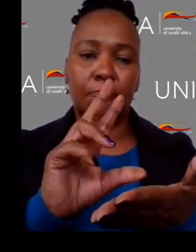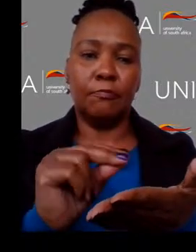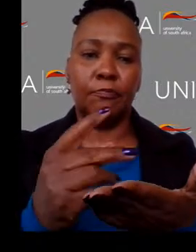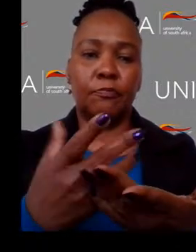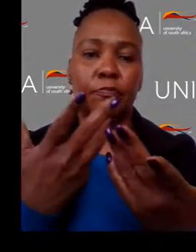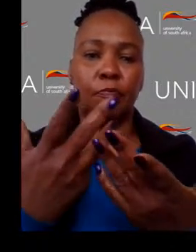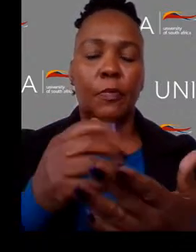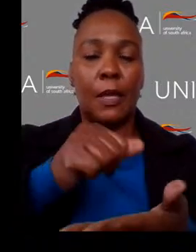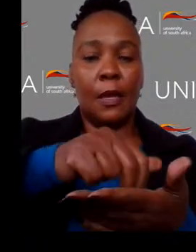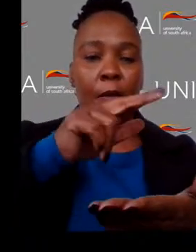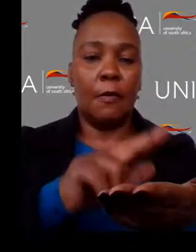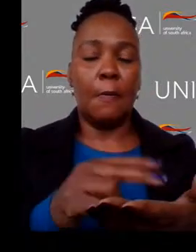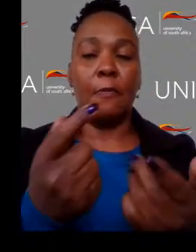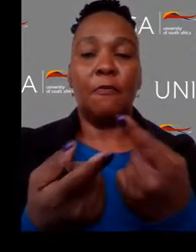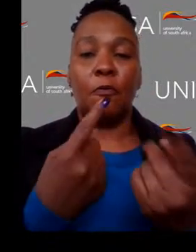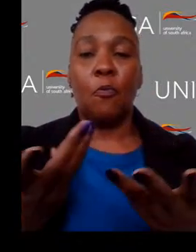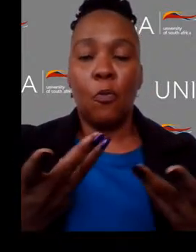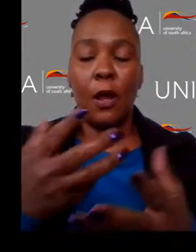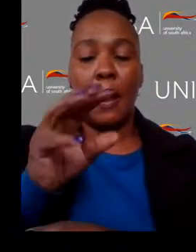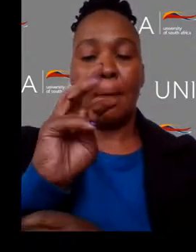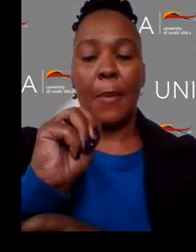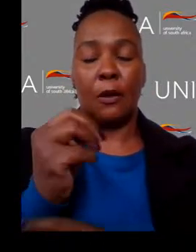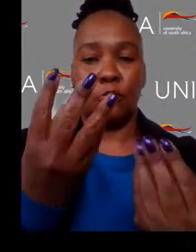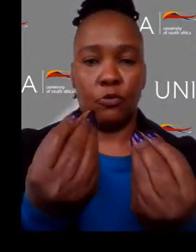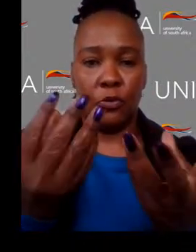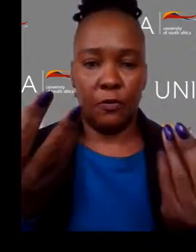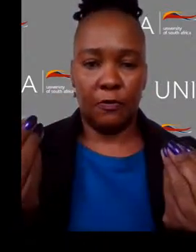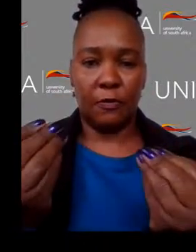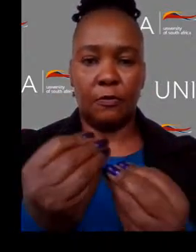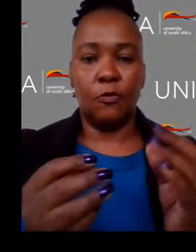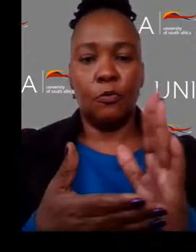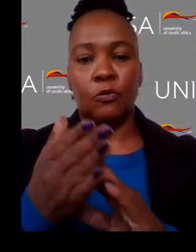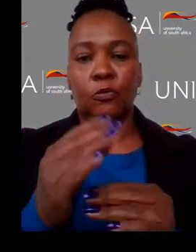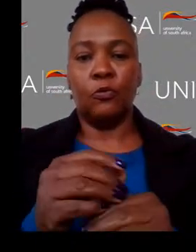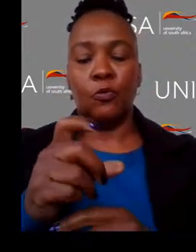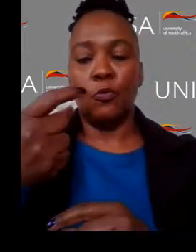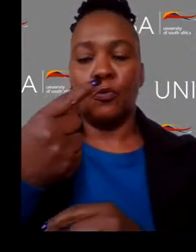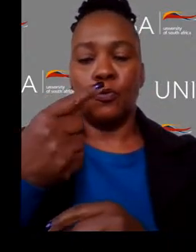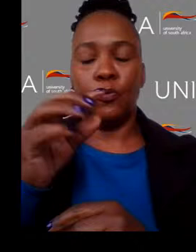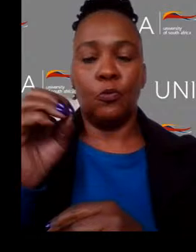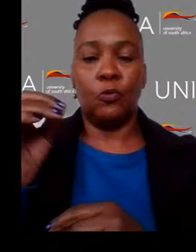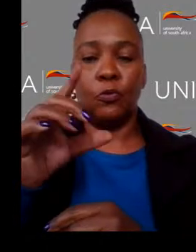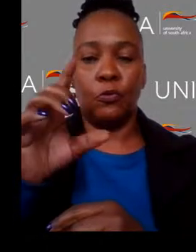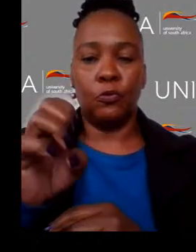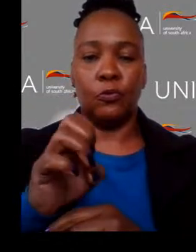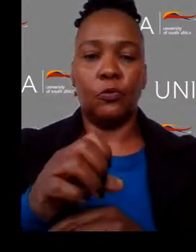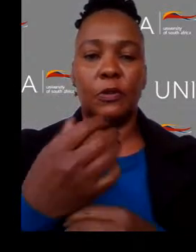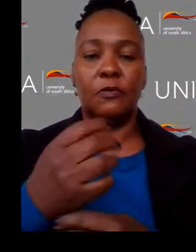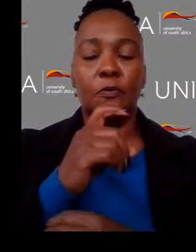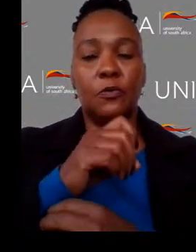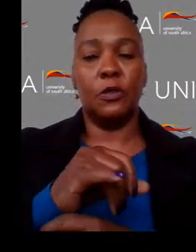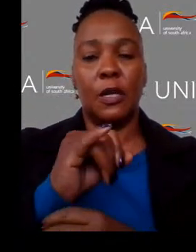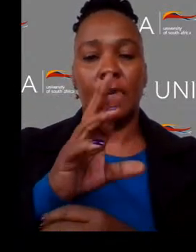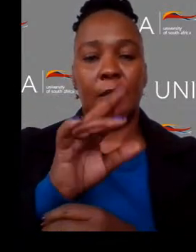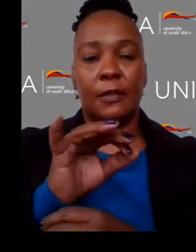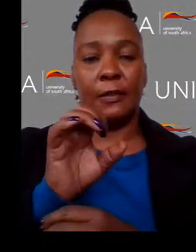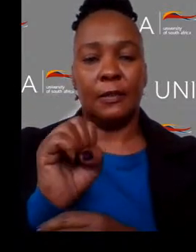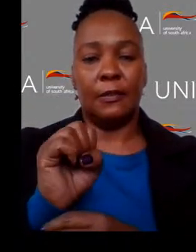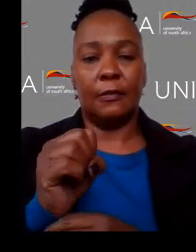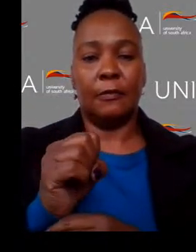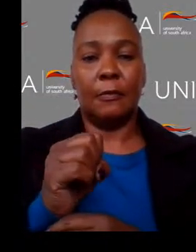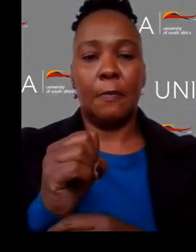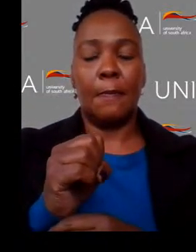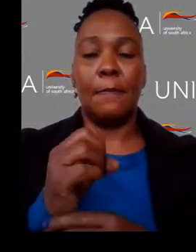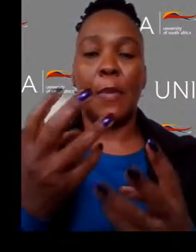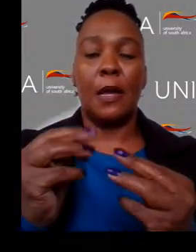from Microsoft. So you go to Google Play or the iOS store, look for the Microsoft Authenticator app,